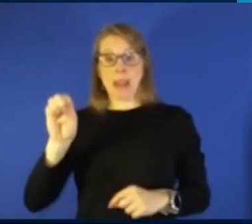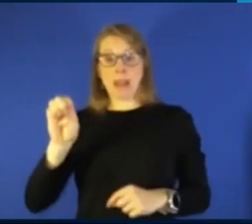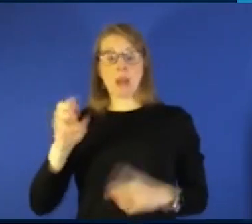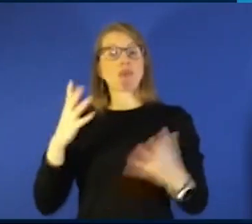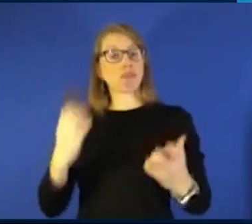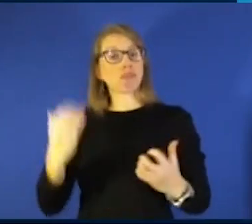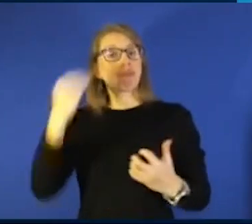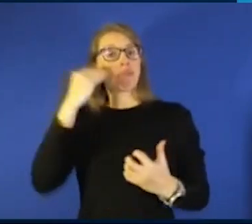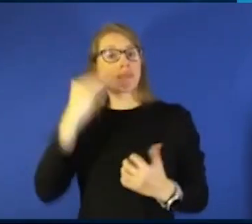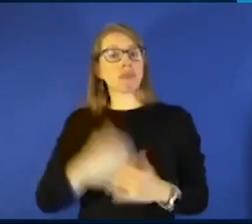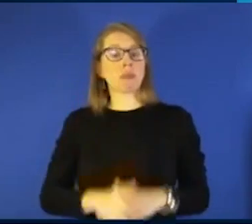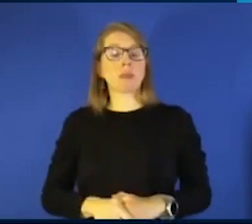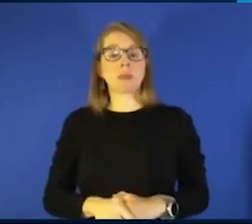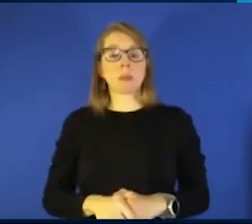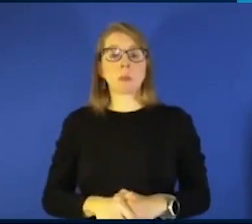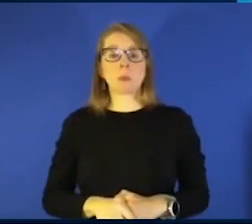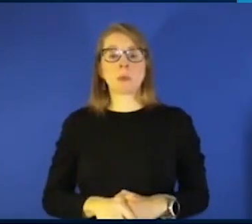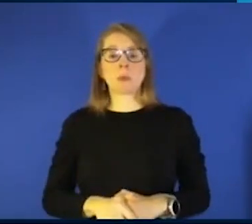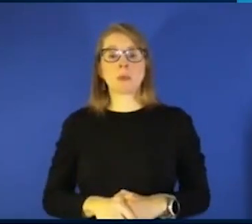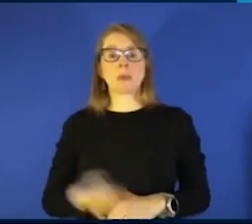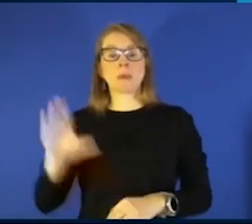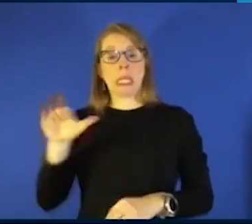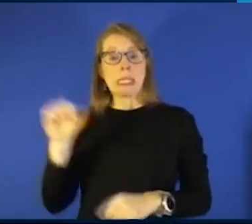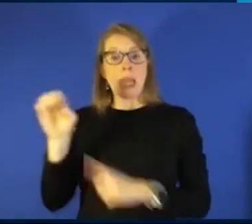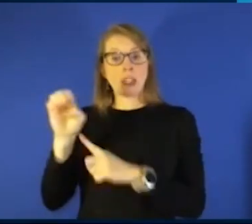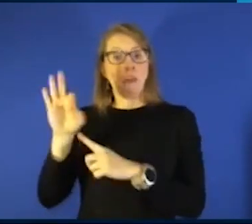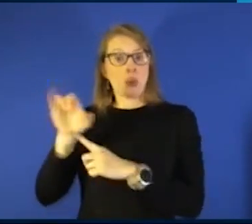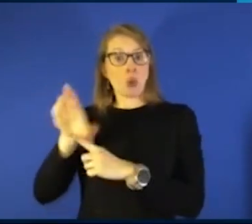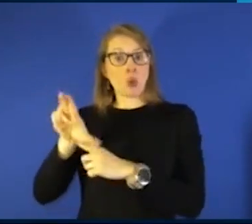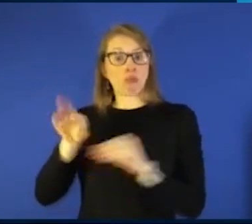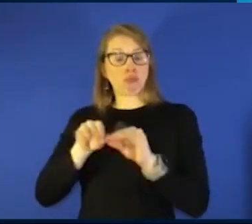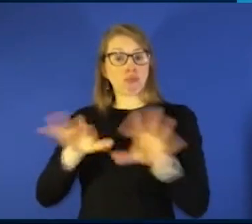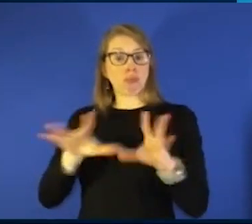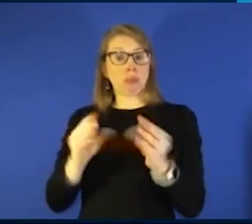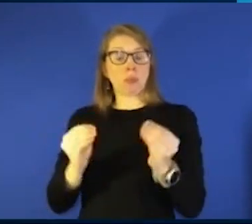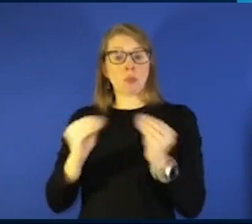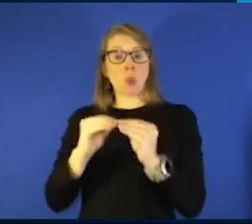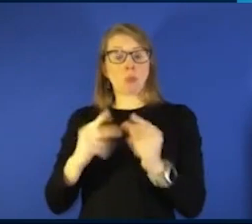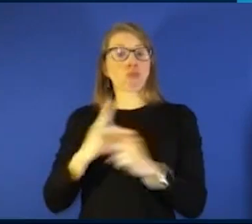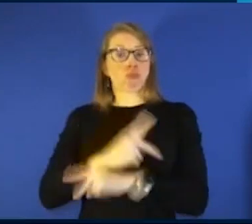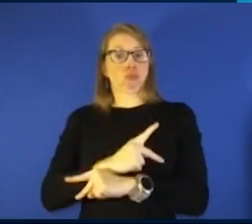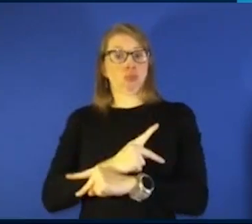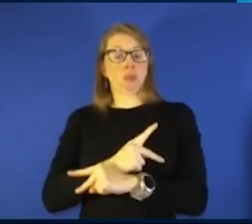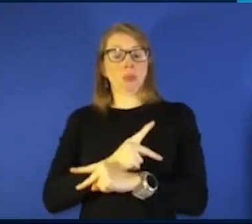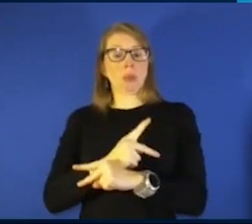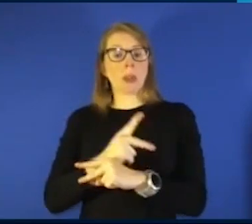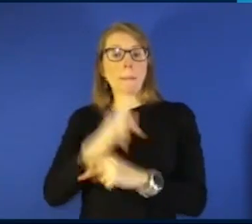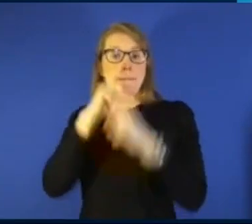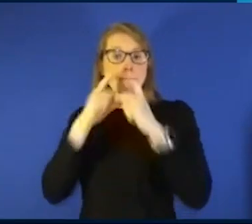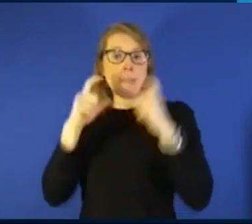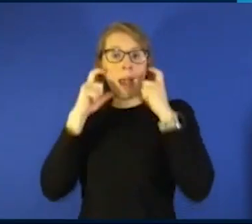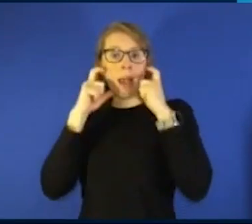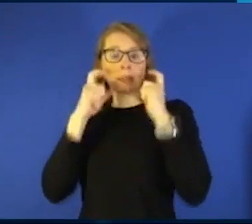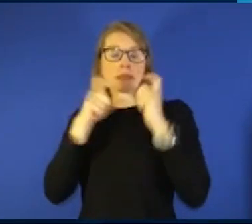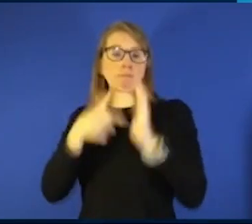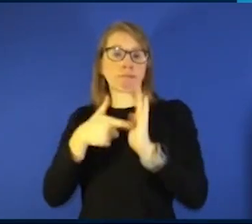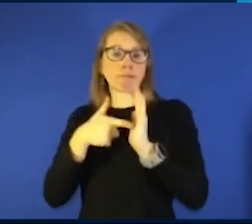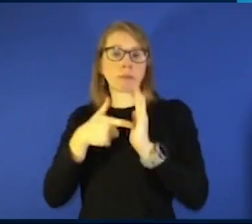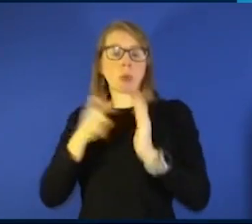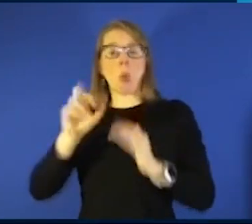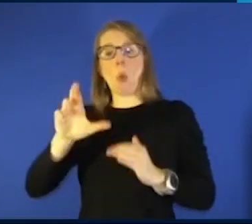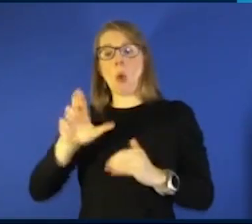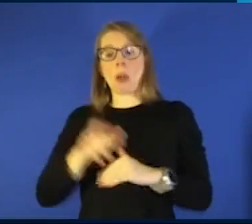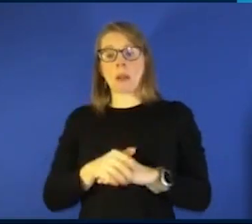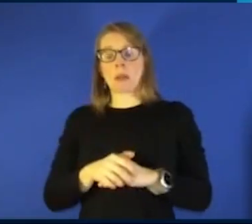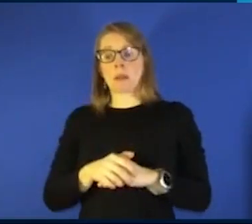know, would the cases of influenza be higher in areas where masking is less prevalent, or should we expect to see less flu